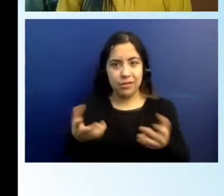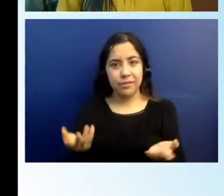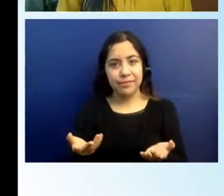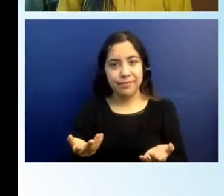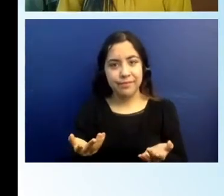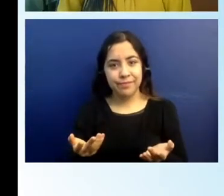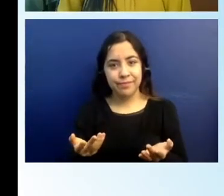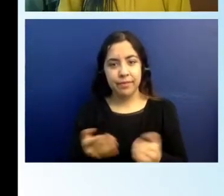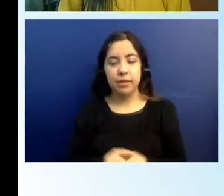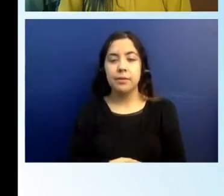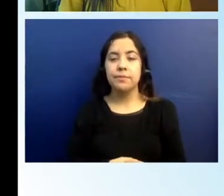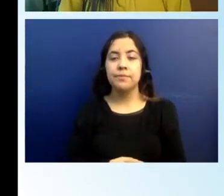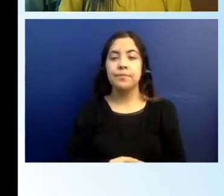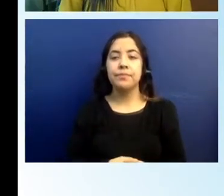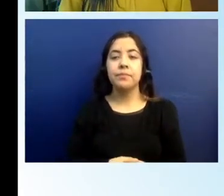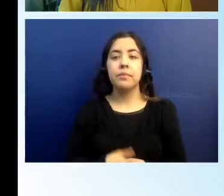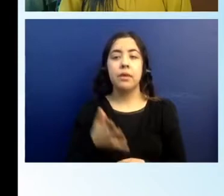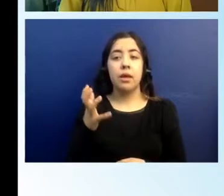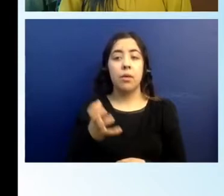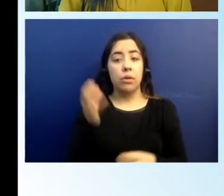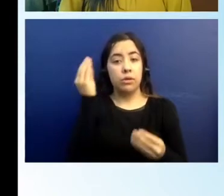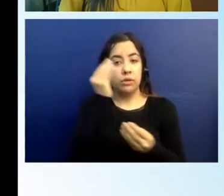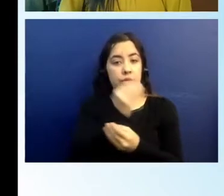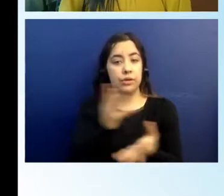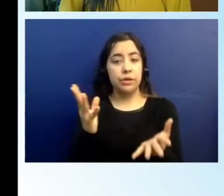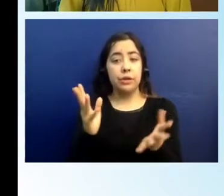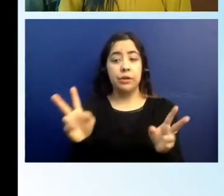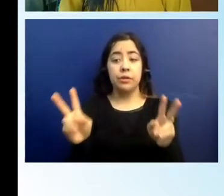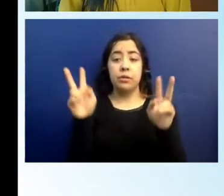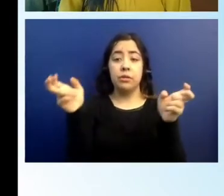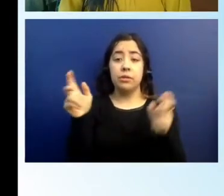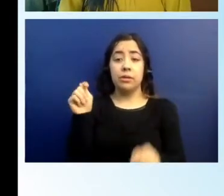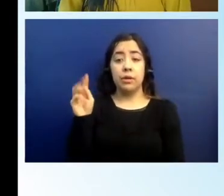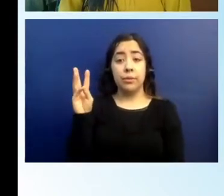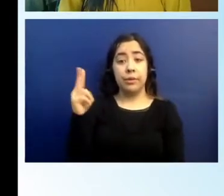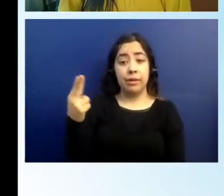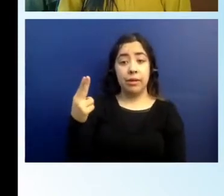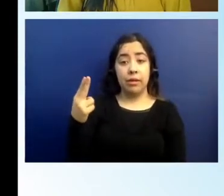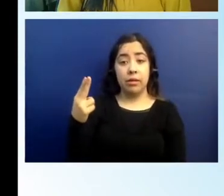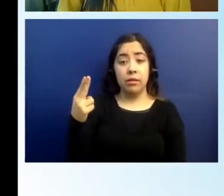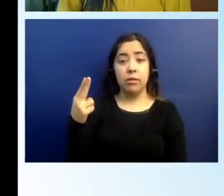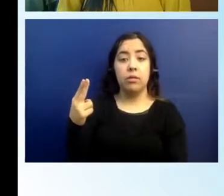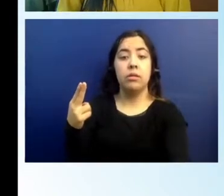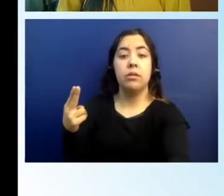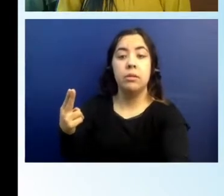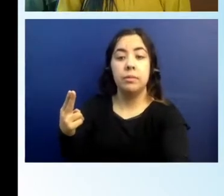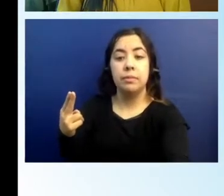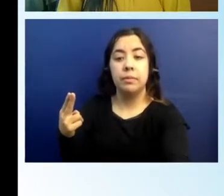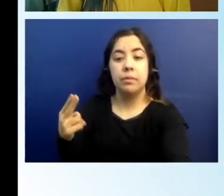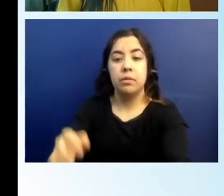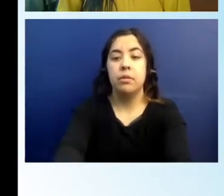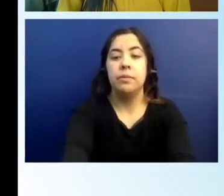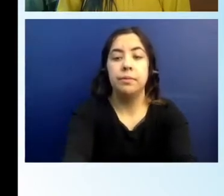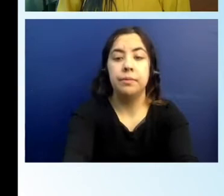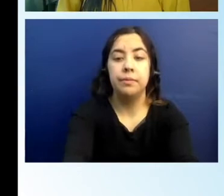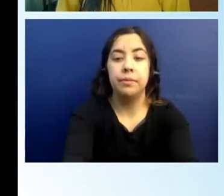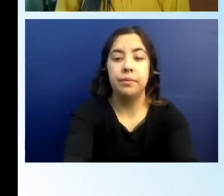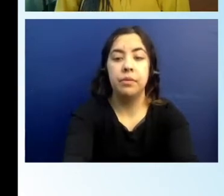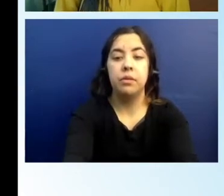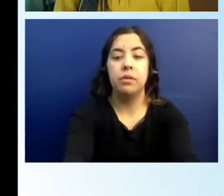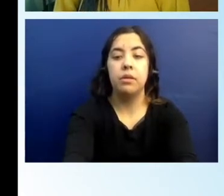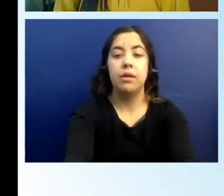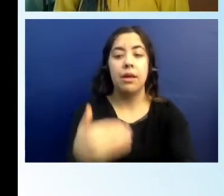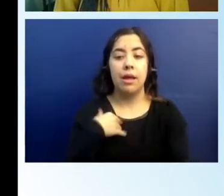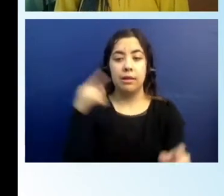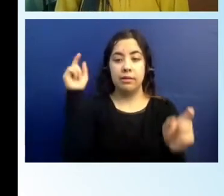I want to share that Together We Heal has been envisioned to be a real multi-pronged strategic plan for the